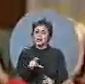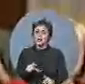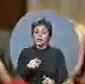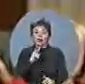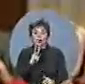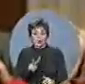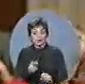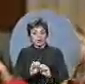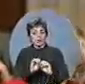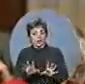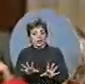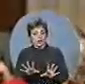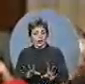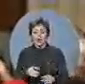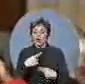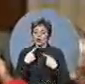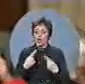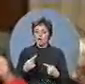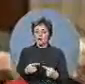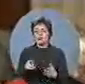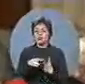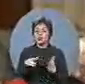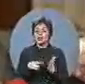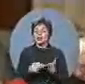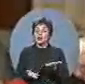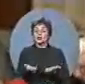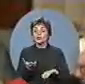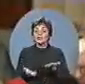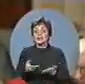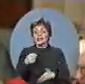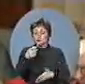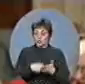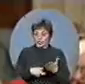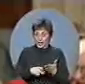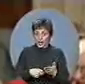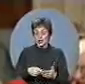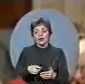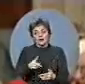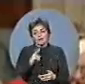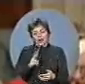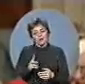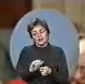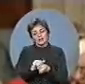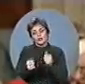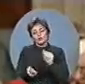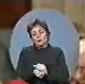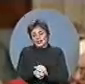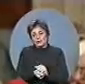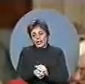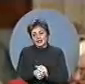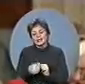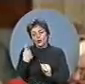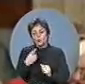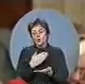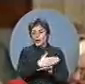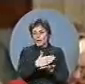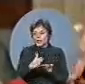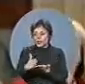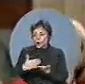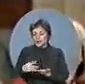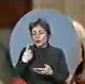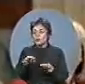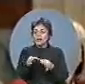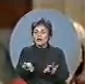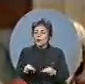when he presented his budget yesterday, the Minister for Quebec was clear. He said that there should be